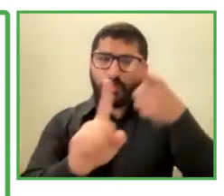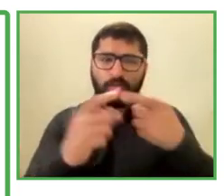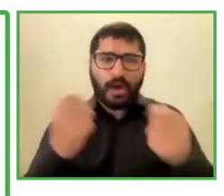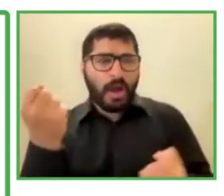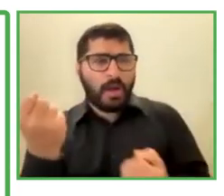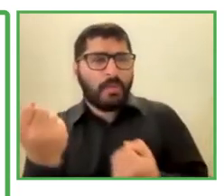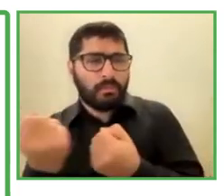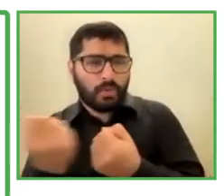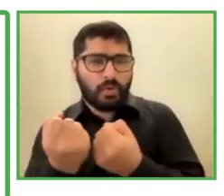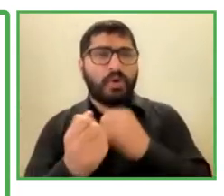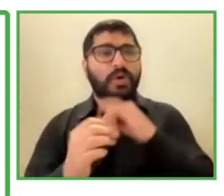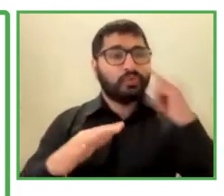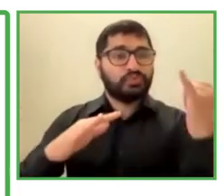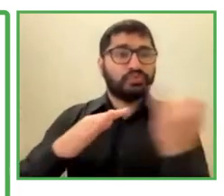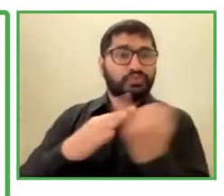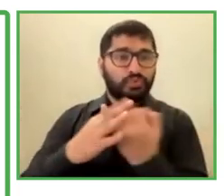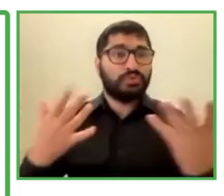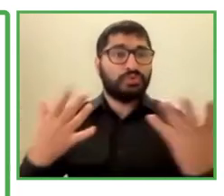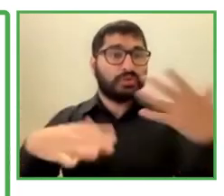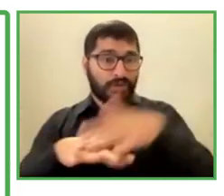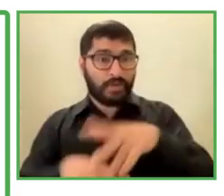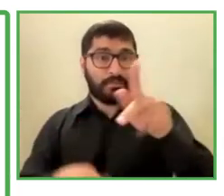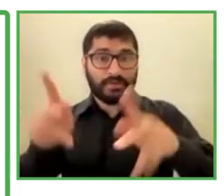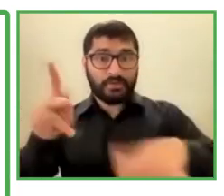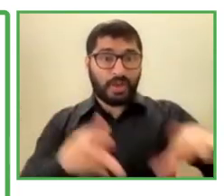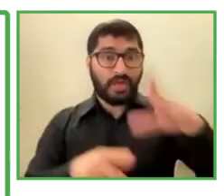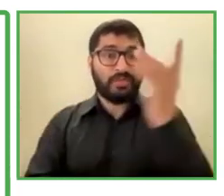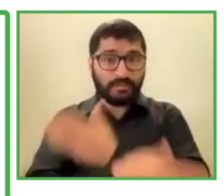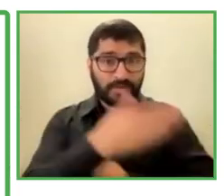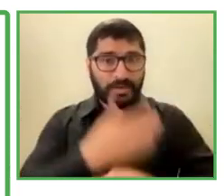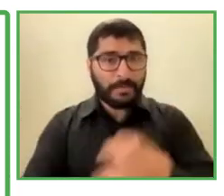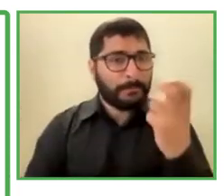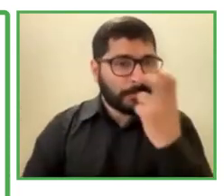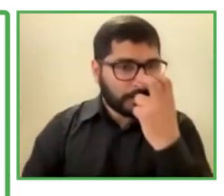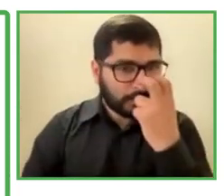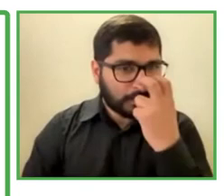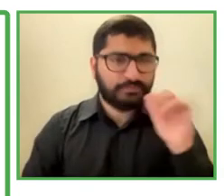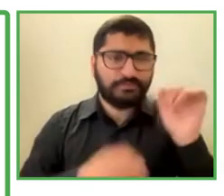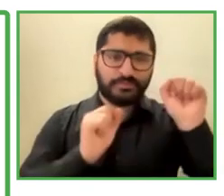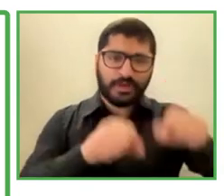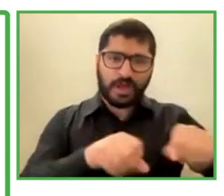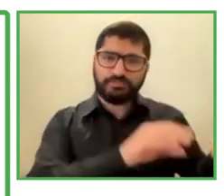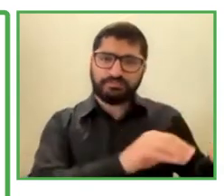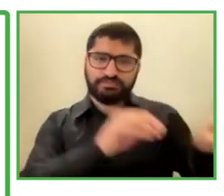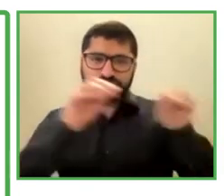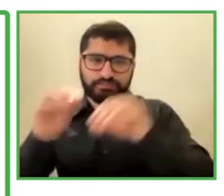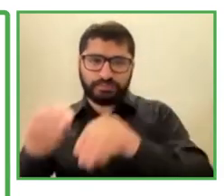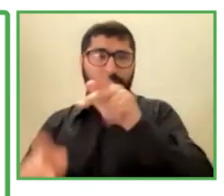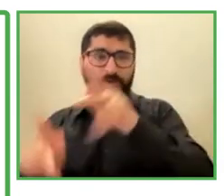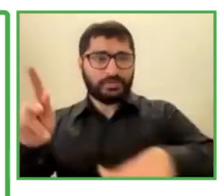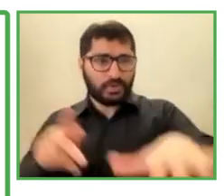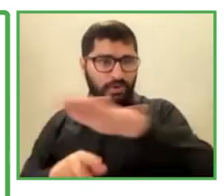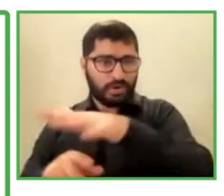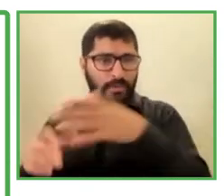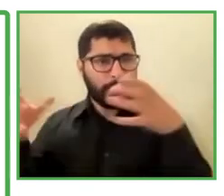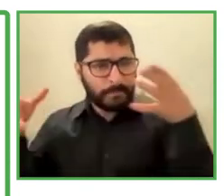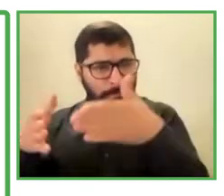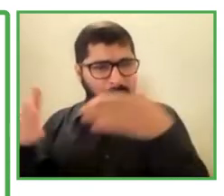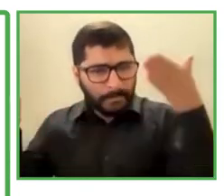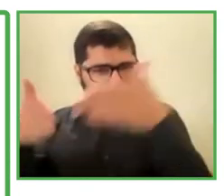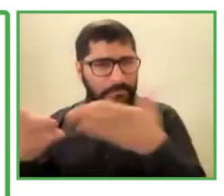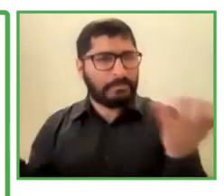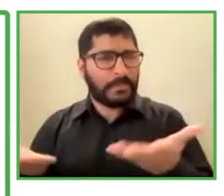what we want to do is to support the inclusion of people with visual disability. For this, we have